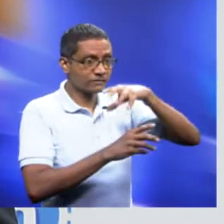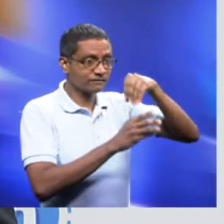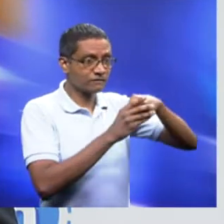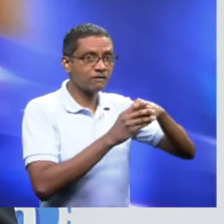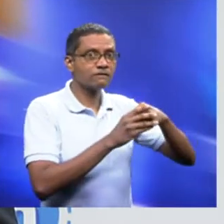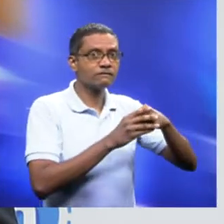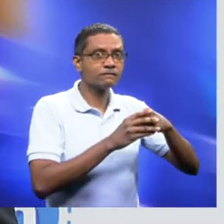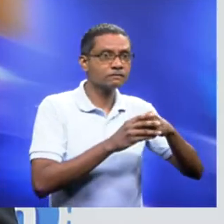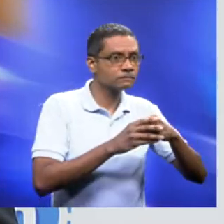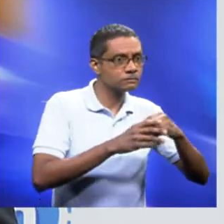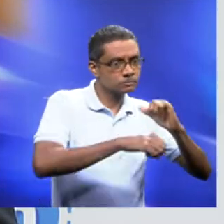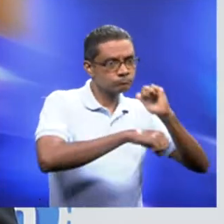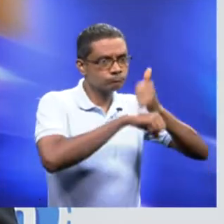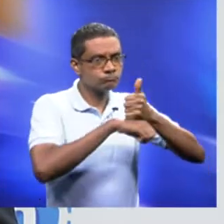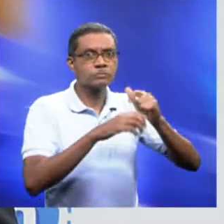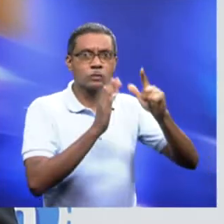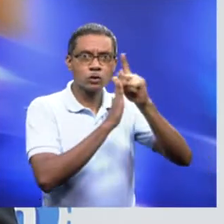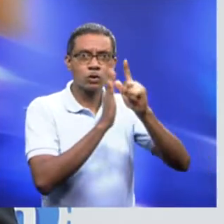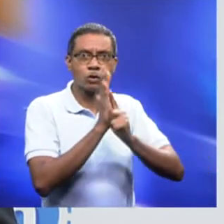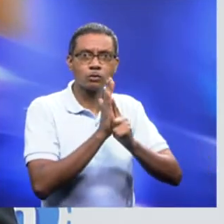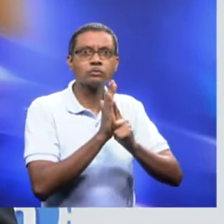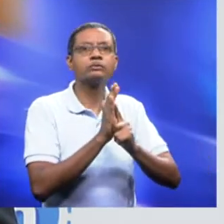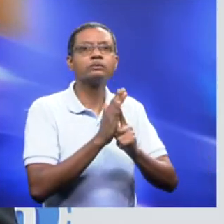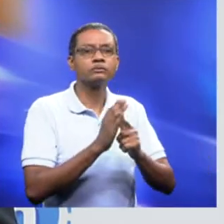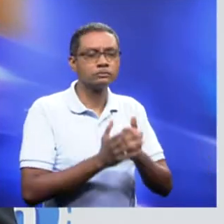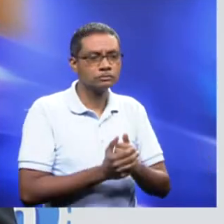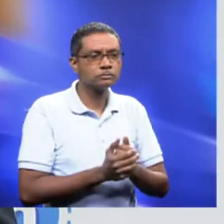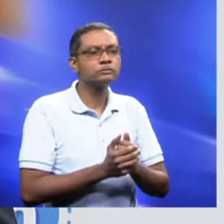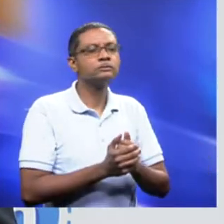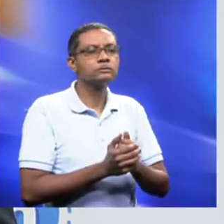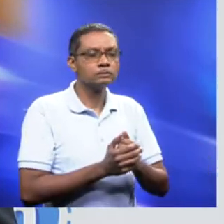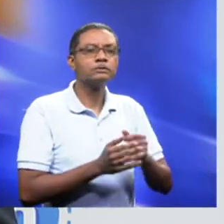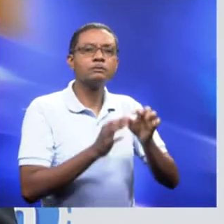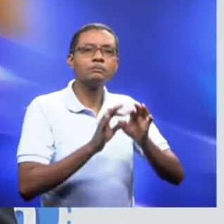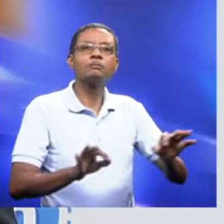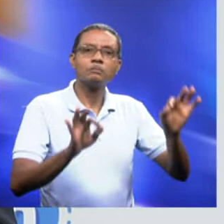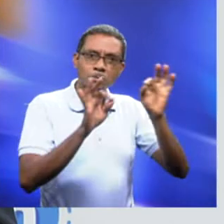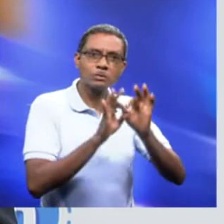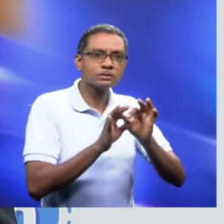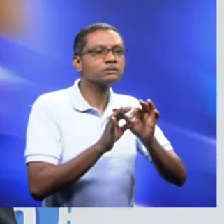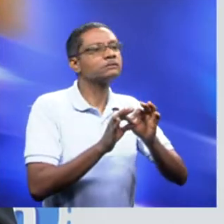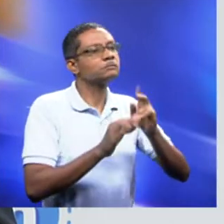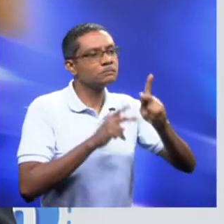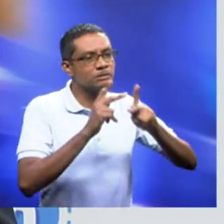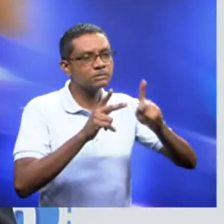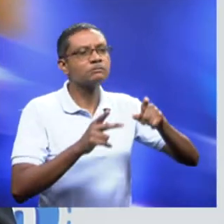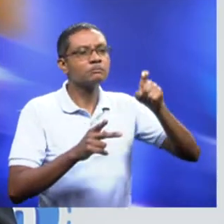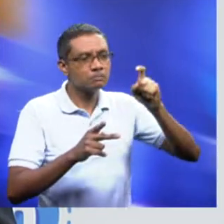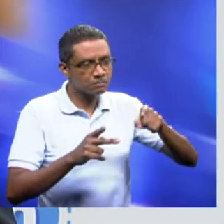our perspective, protection against such issues needs to exist at the